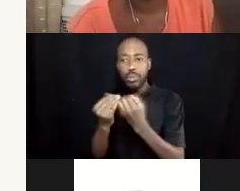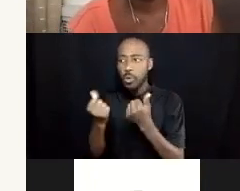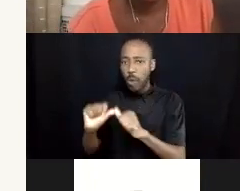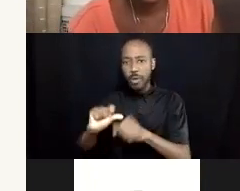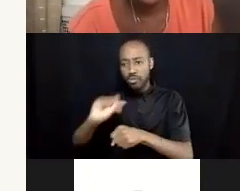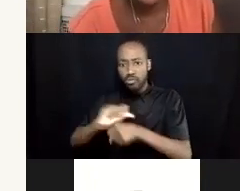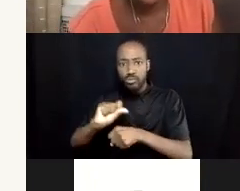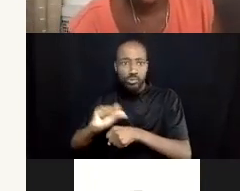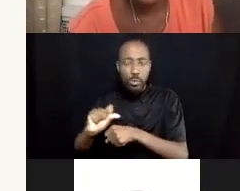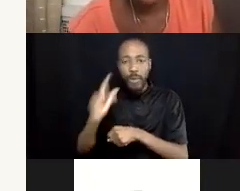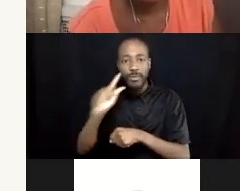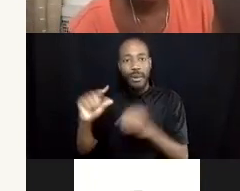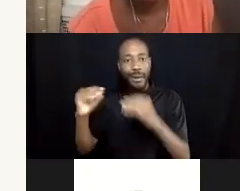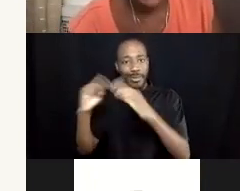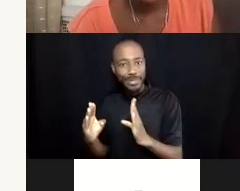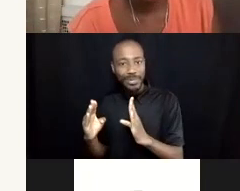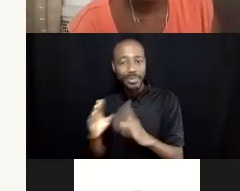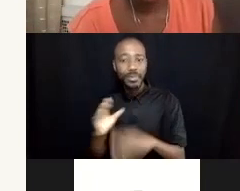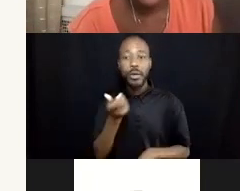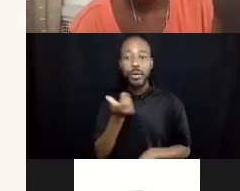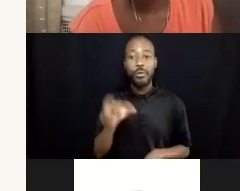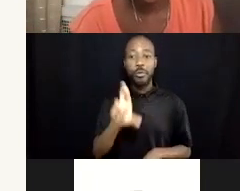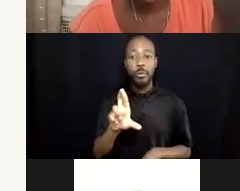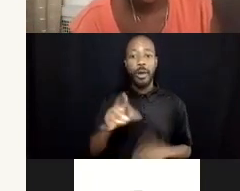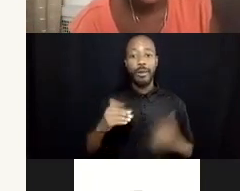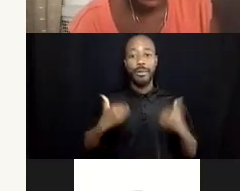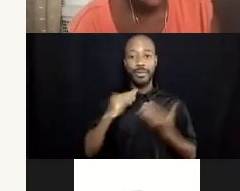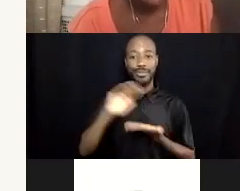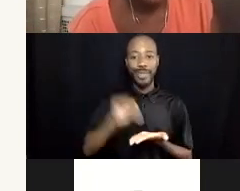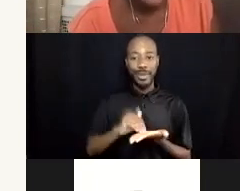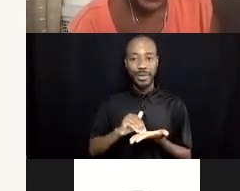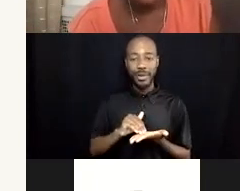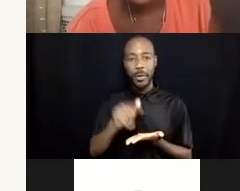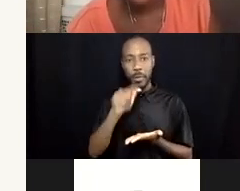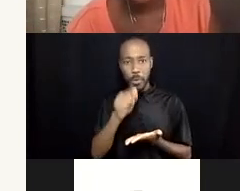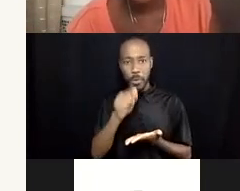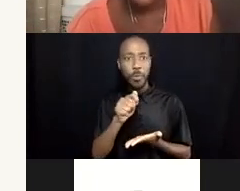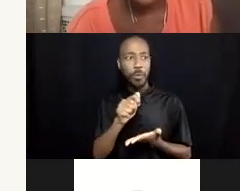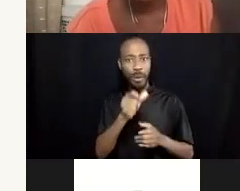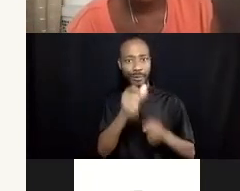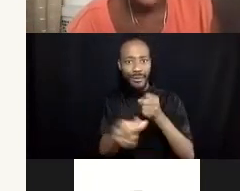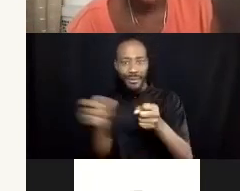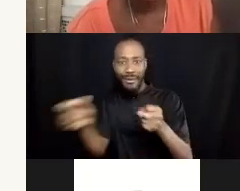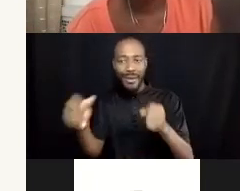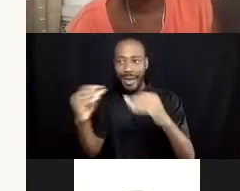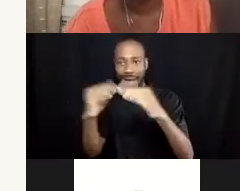The Queer Youth Center that houses folks caps it